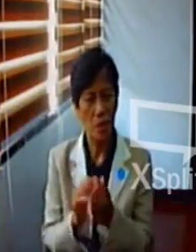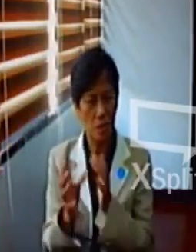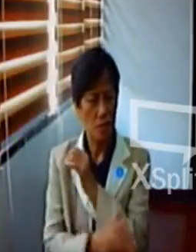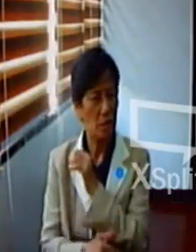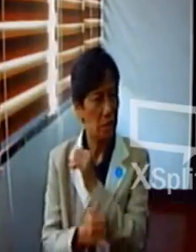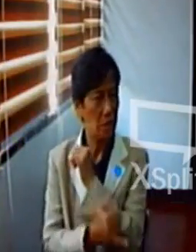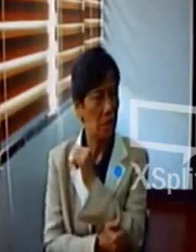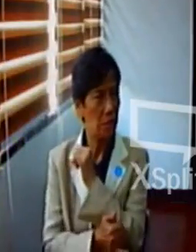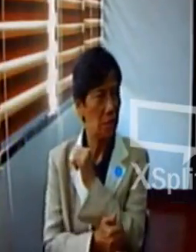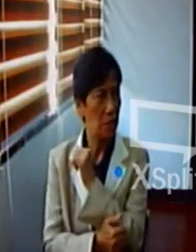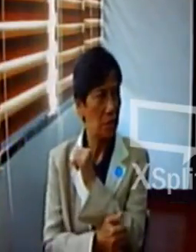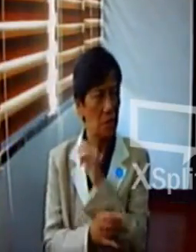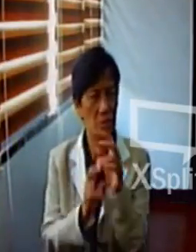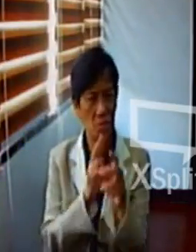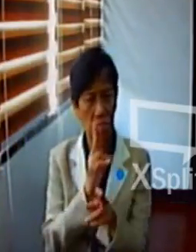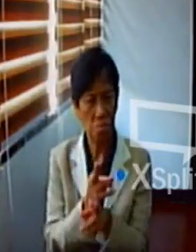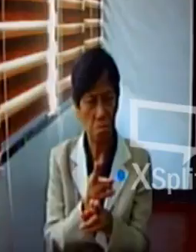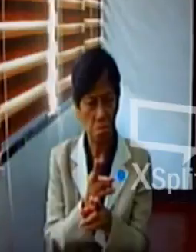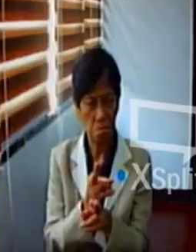really